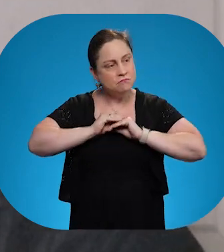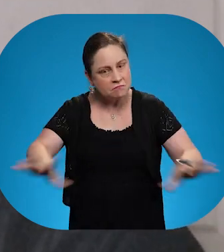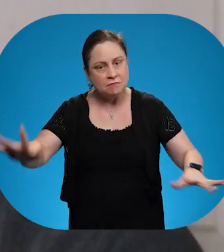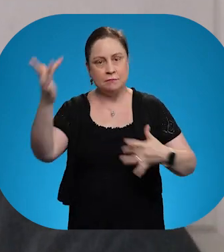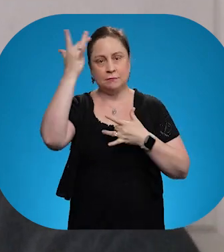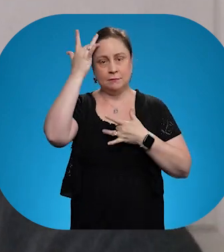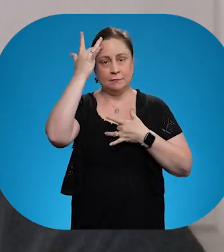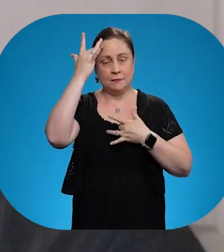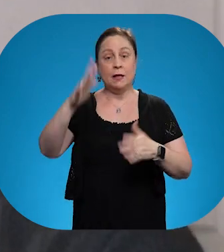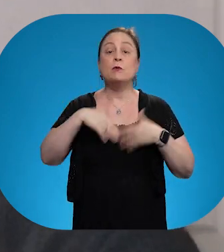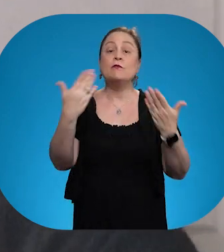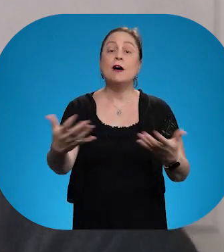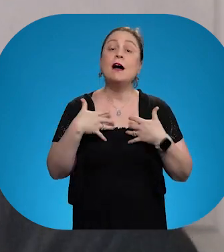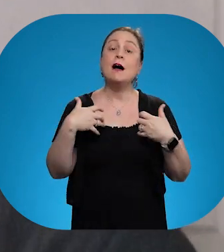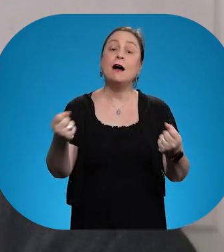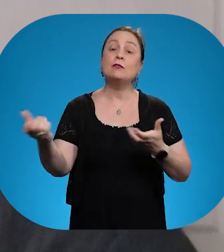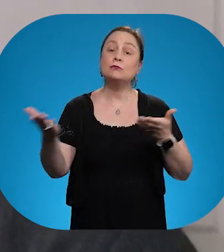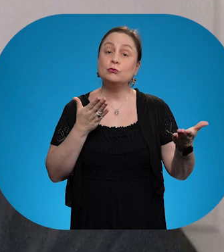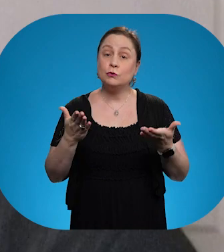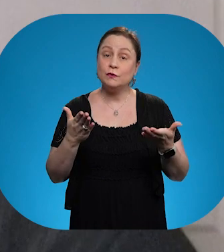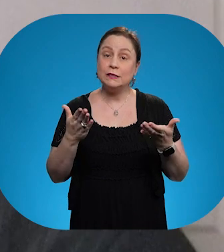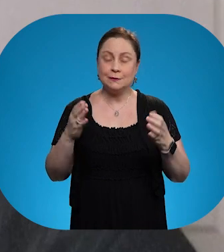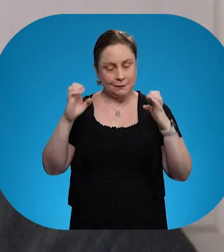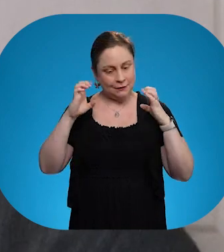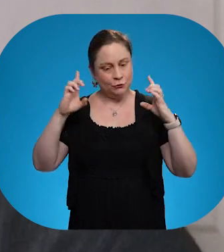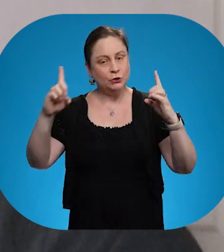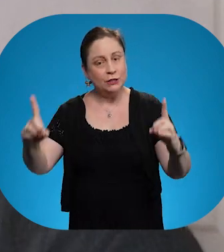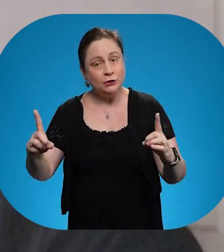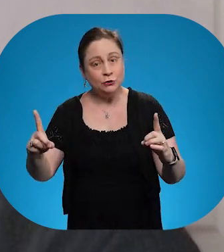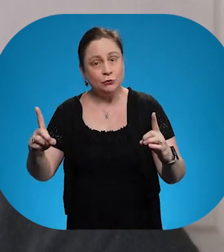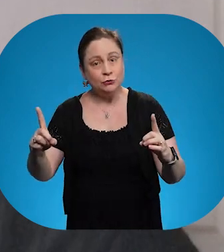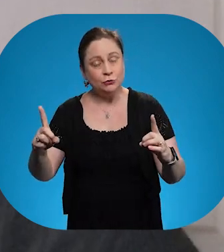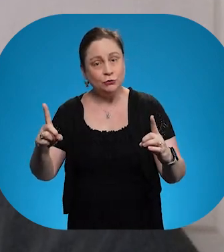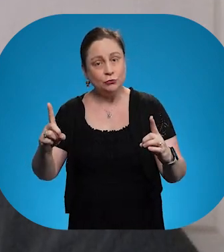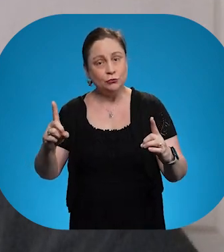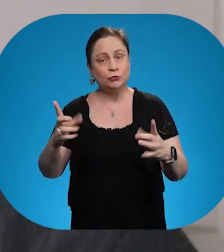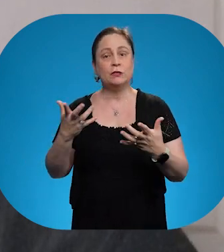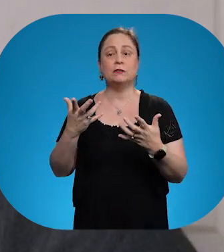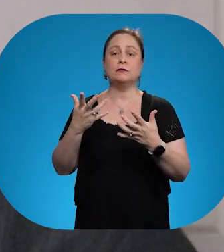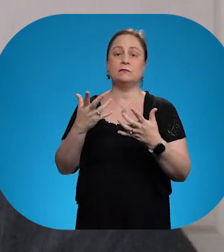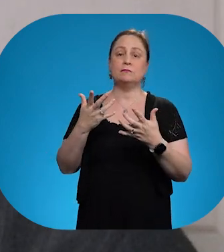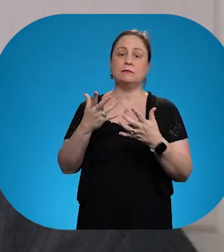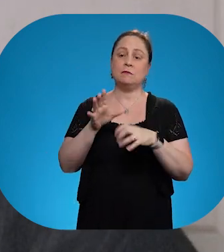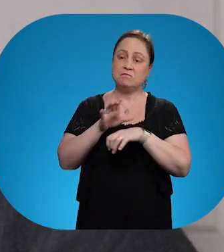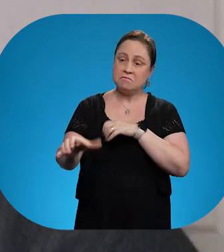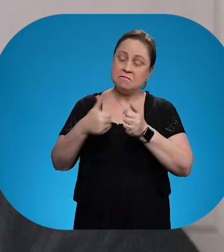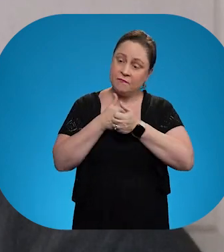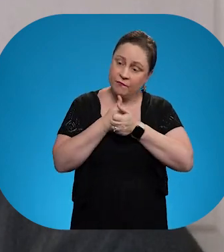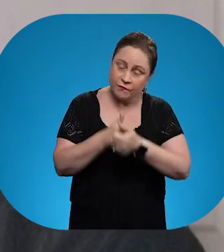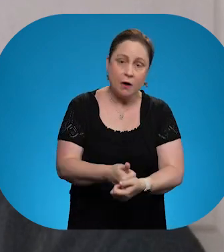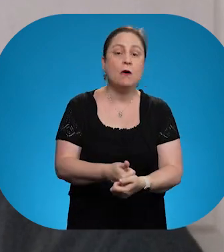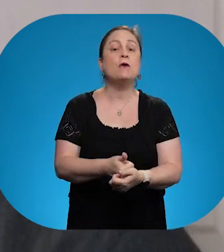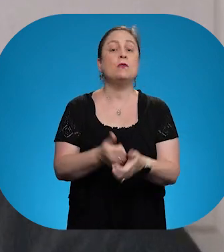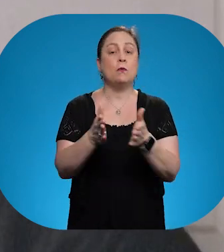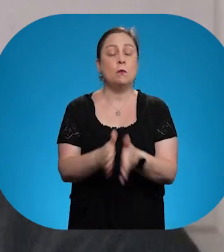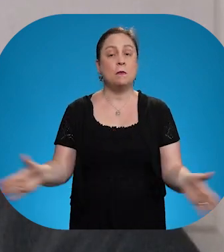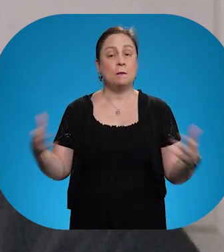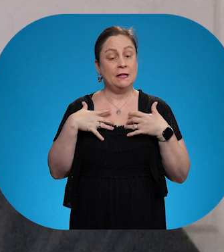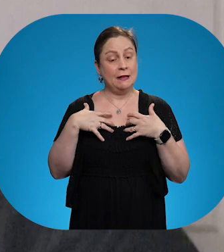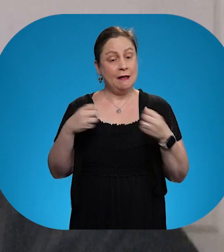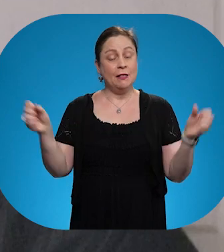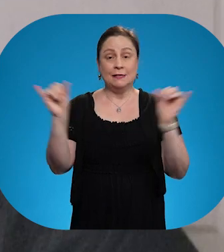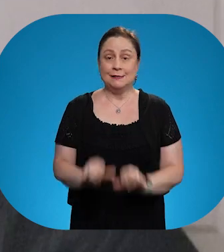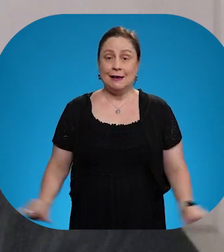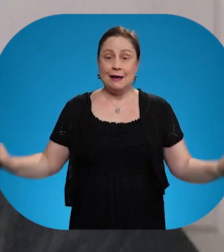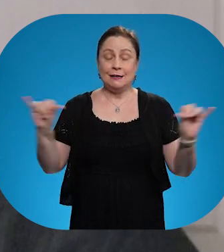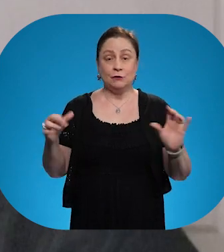community by monitoring and preventing disease outbreaks, providing health services and education, and setting and